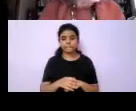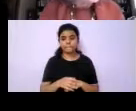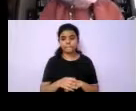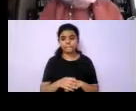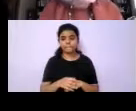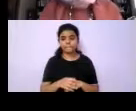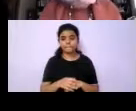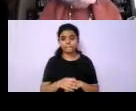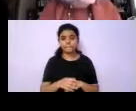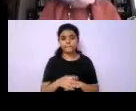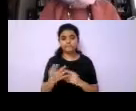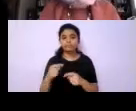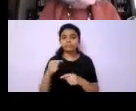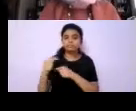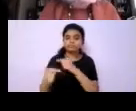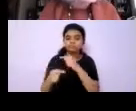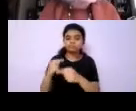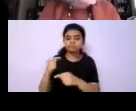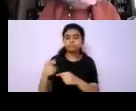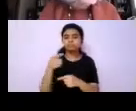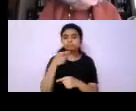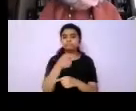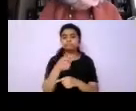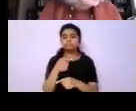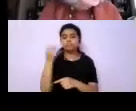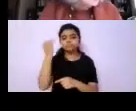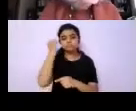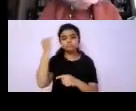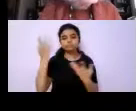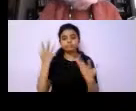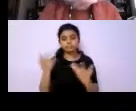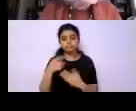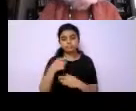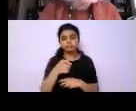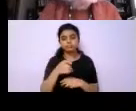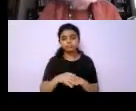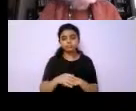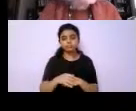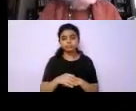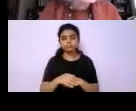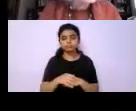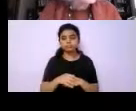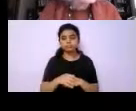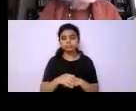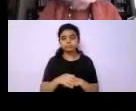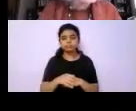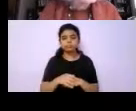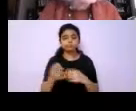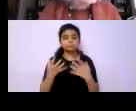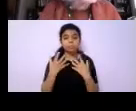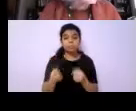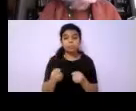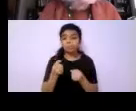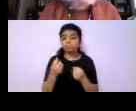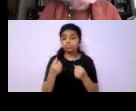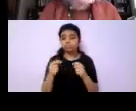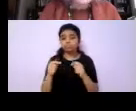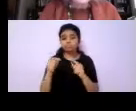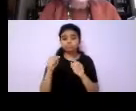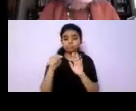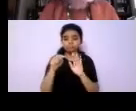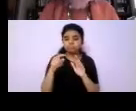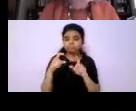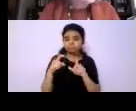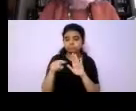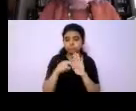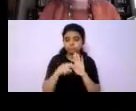the regulative ideal of care is to provide care by assisting those who require care in meeting needs and wants